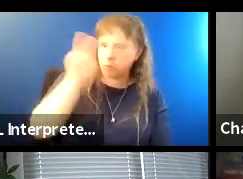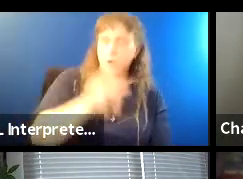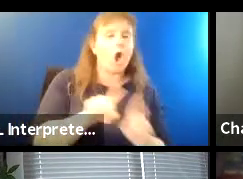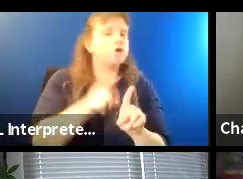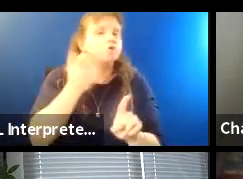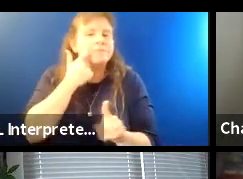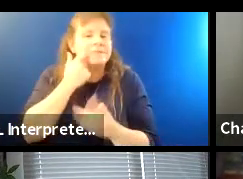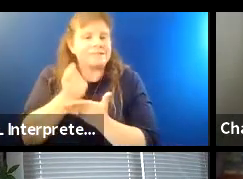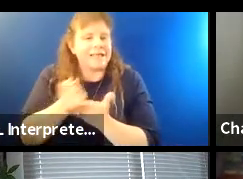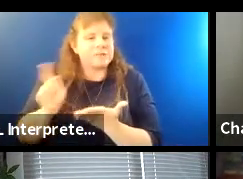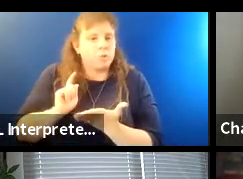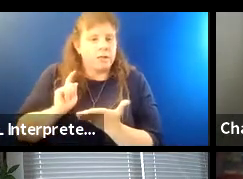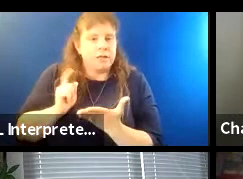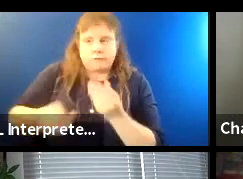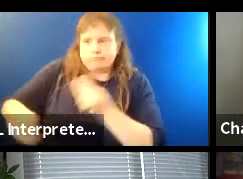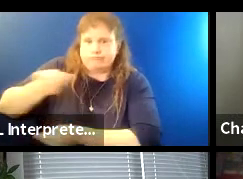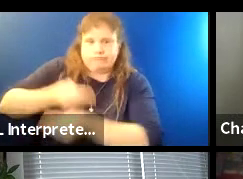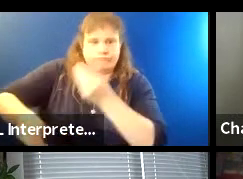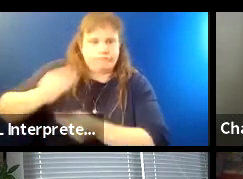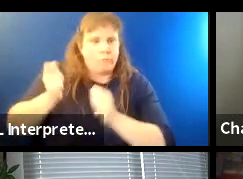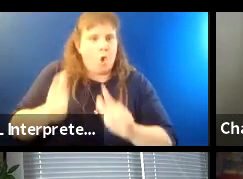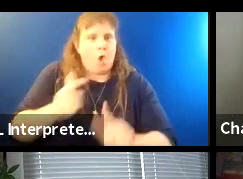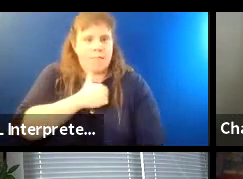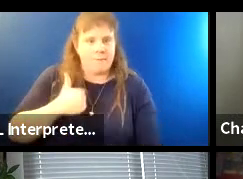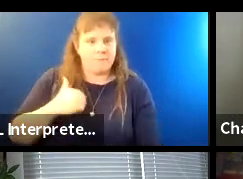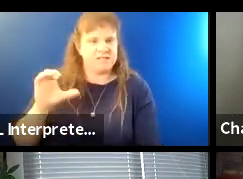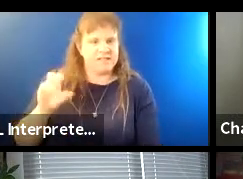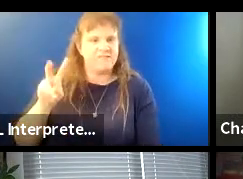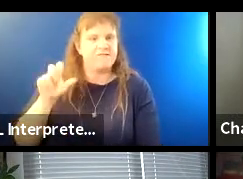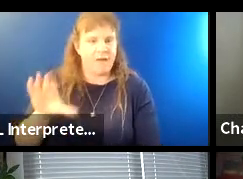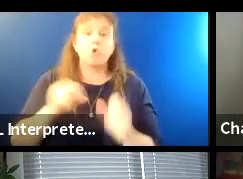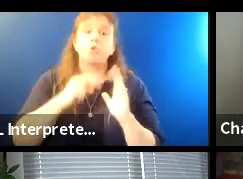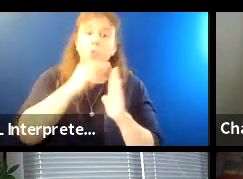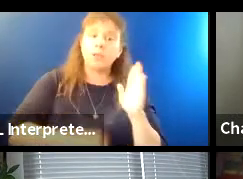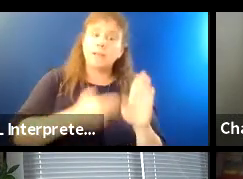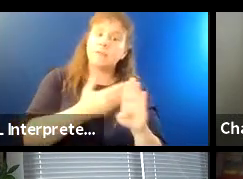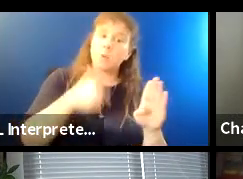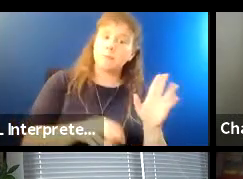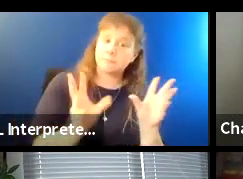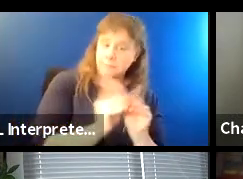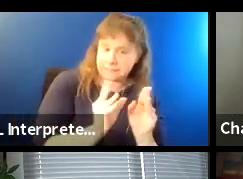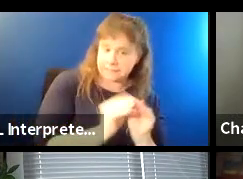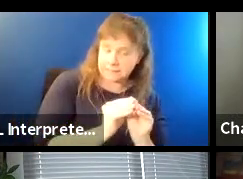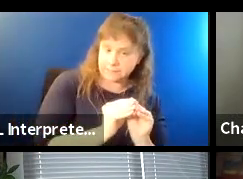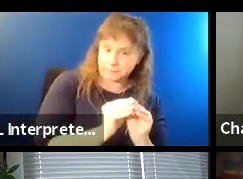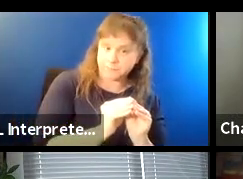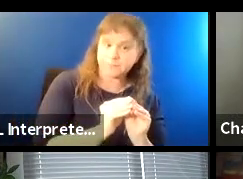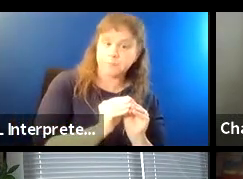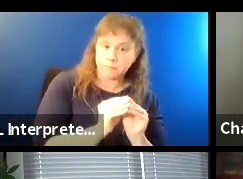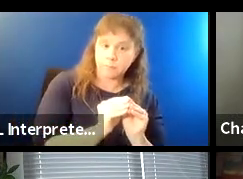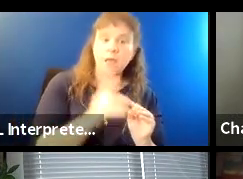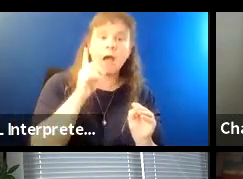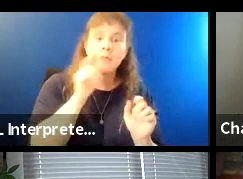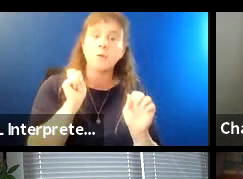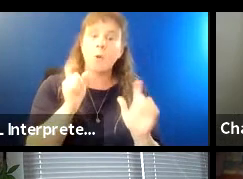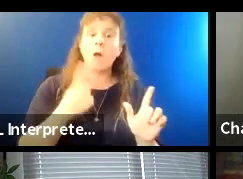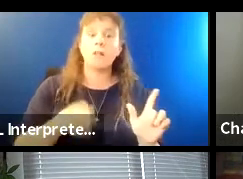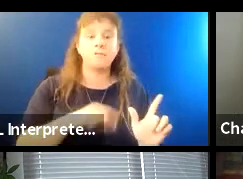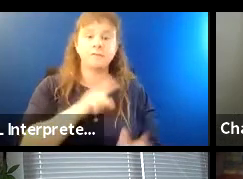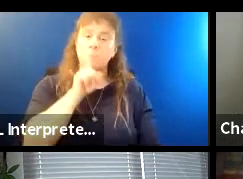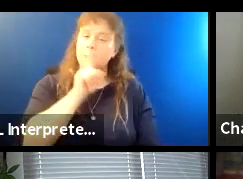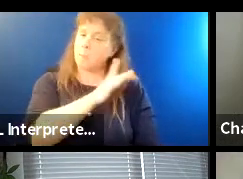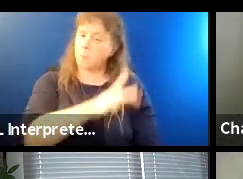of CVAC so that they would have time to review them in advance of the meeting. I think we all are appreciative